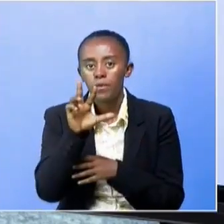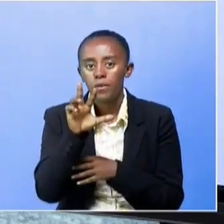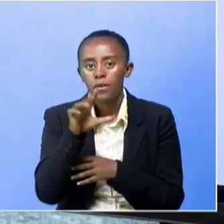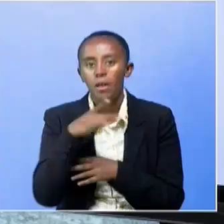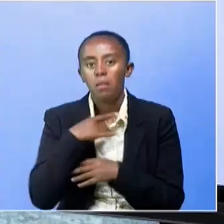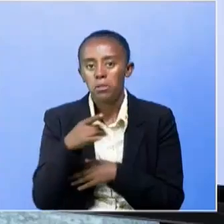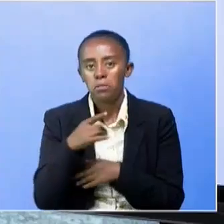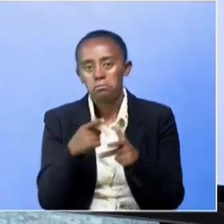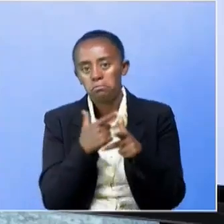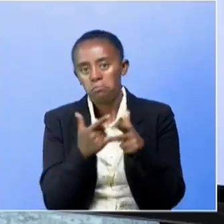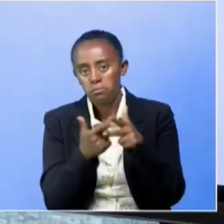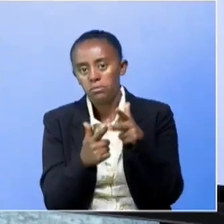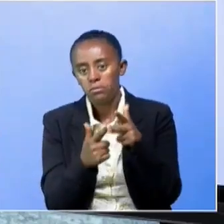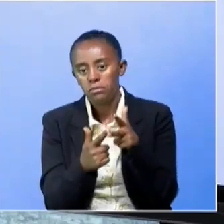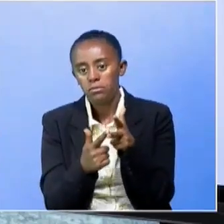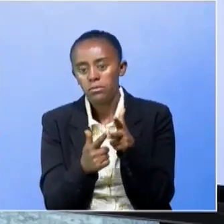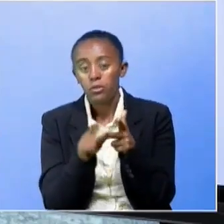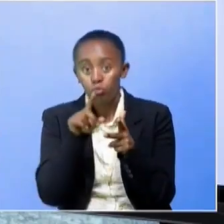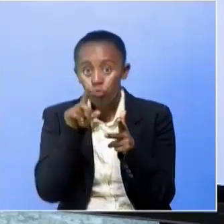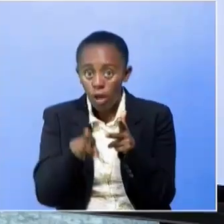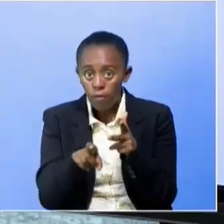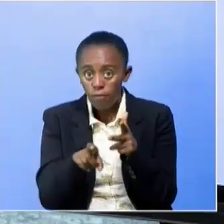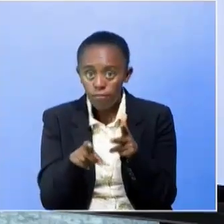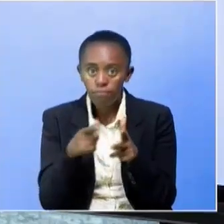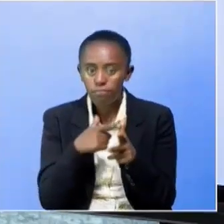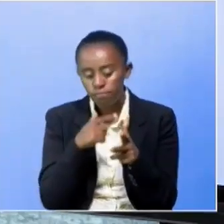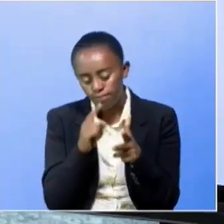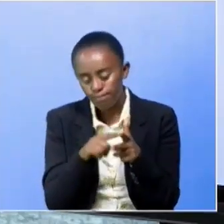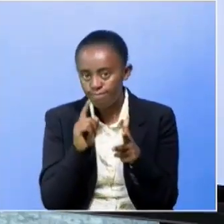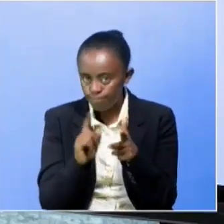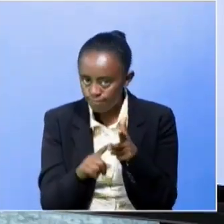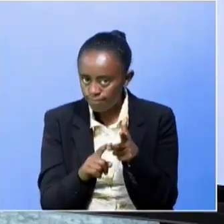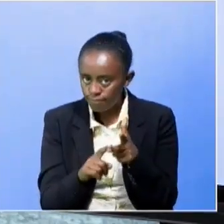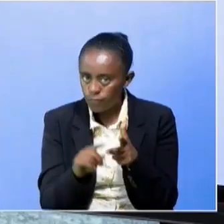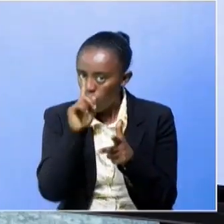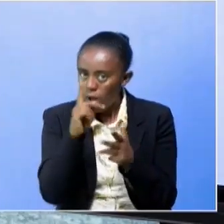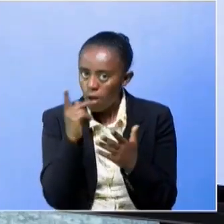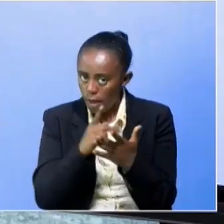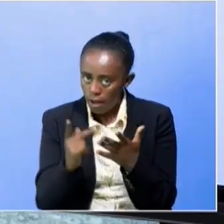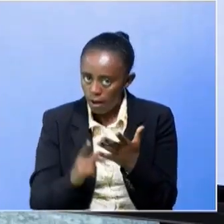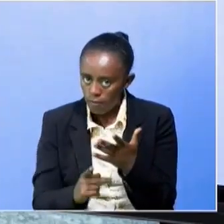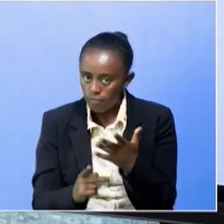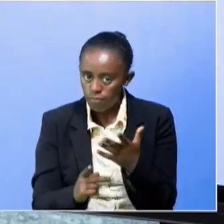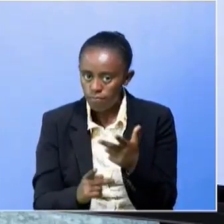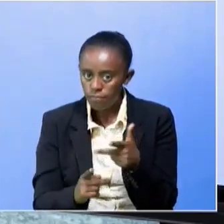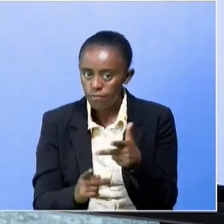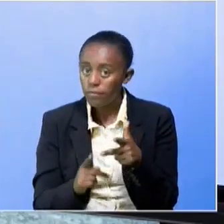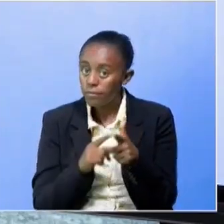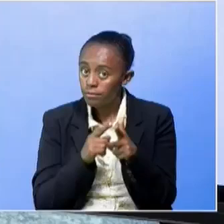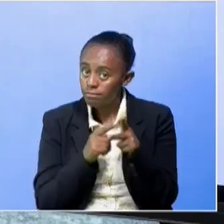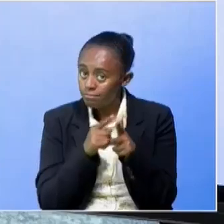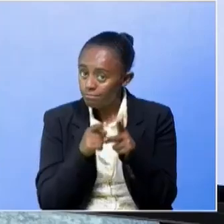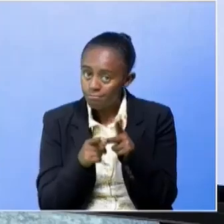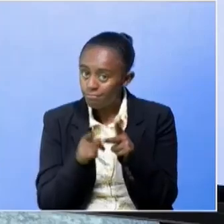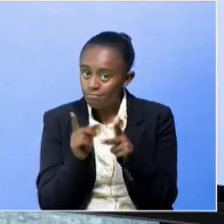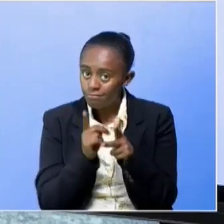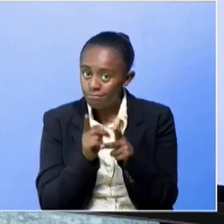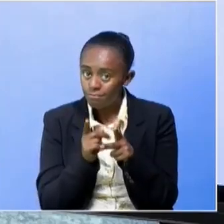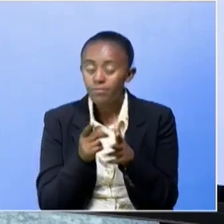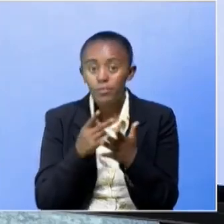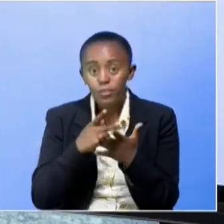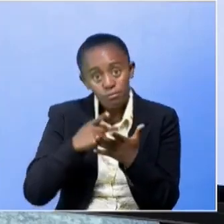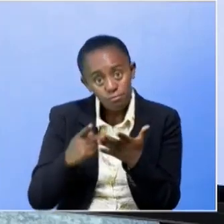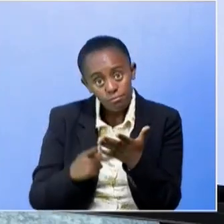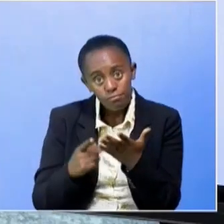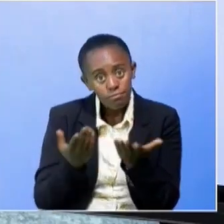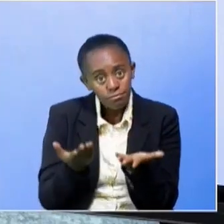a paragraph that we should have within one paragraph. So don't forget, a paragraph should